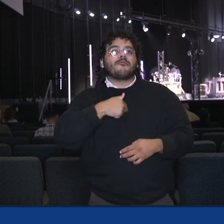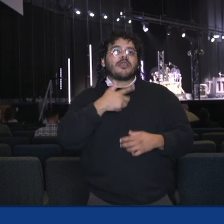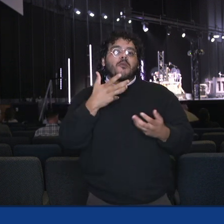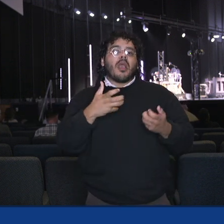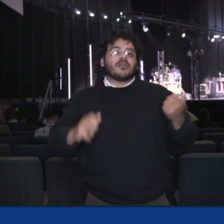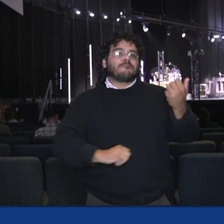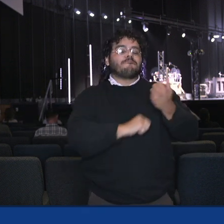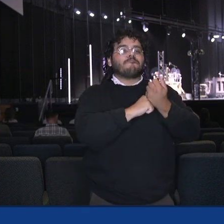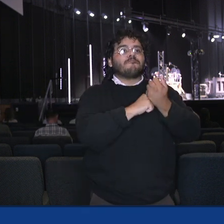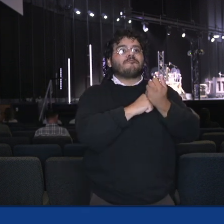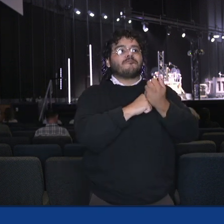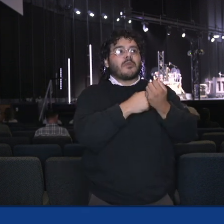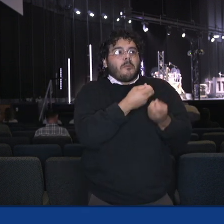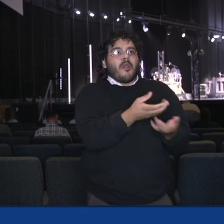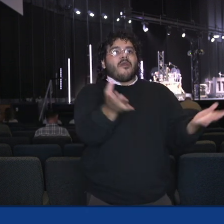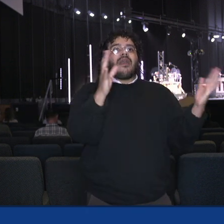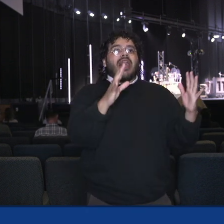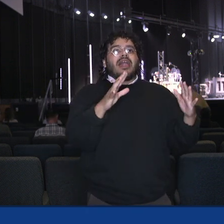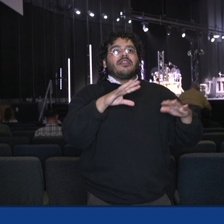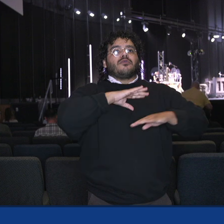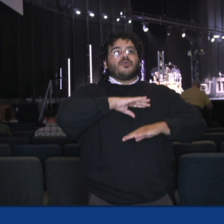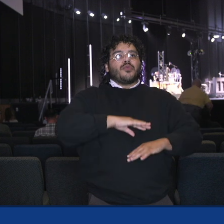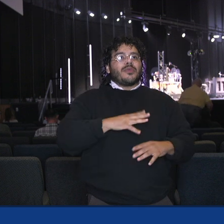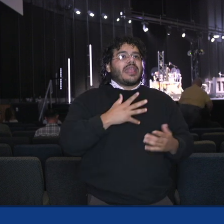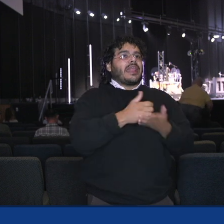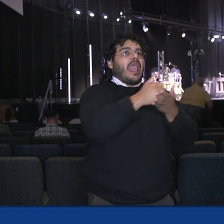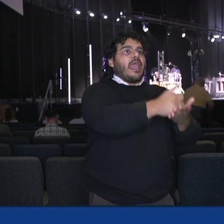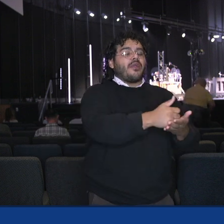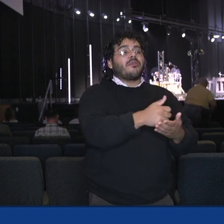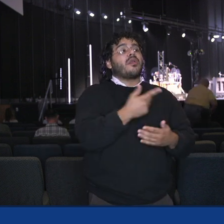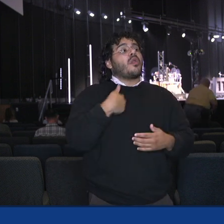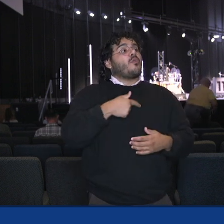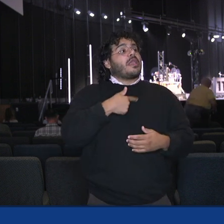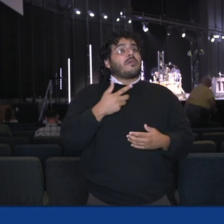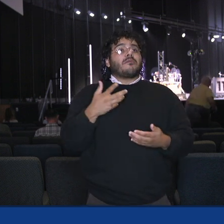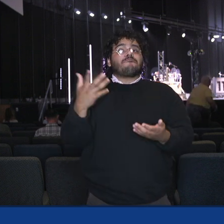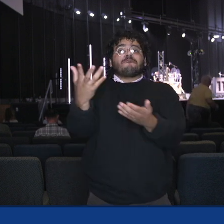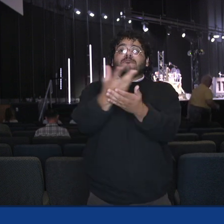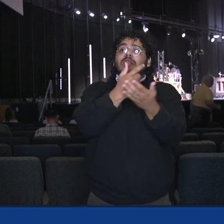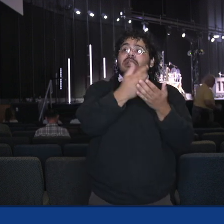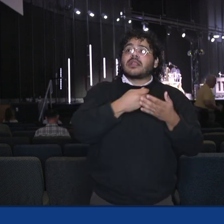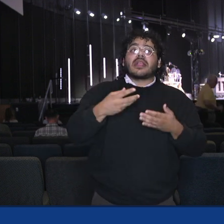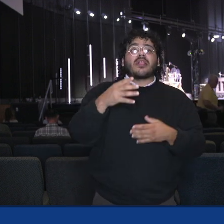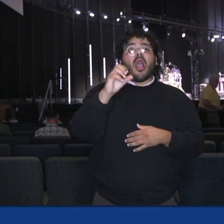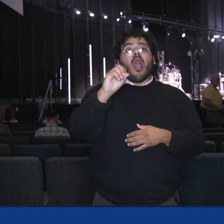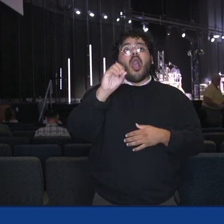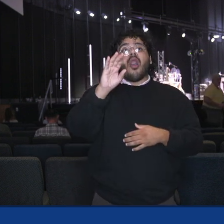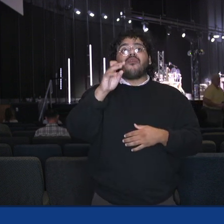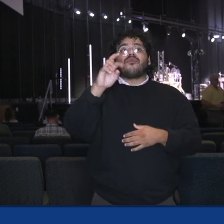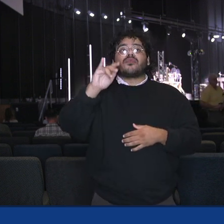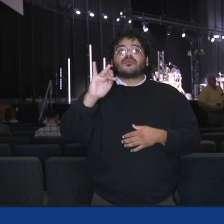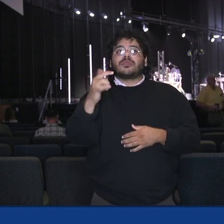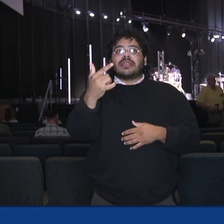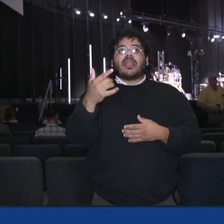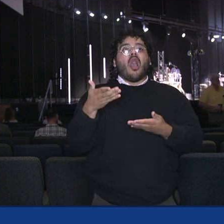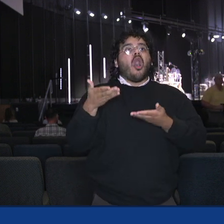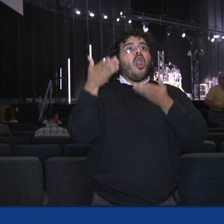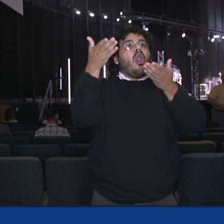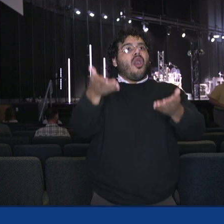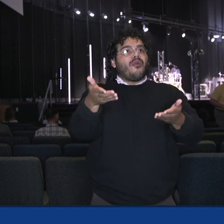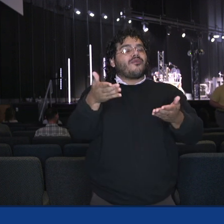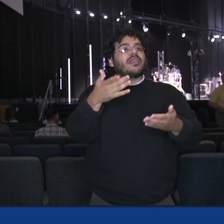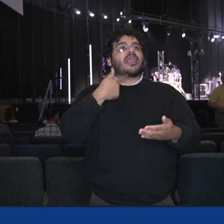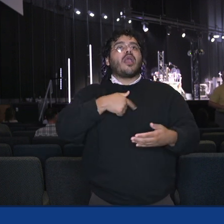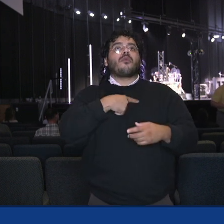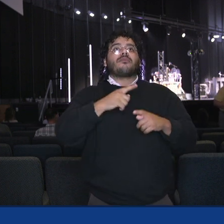help. Here in a second, we're going to pick up the offering, and by you giving today, we will be donating $50,000